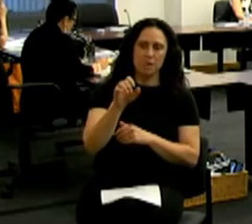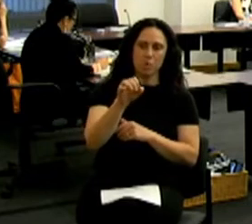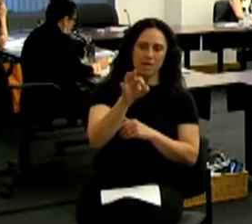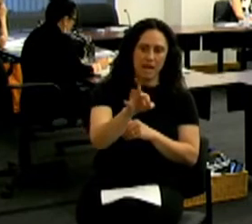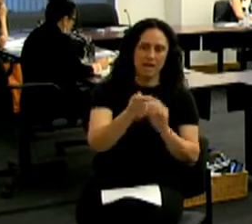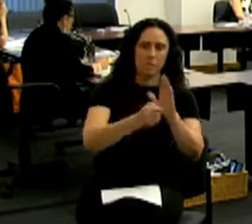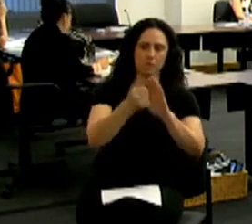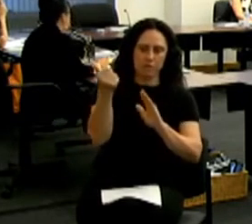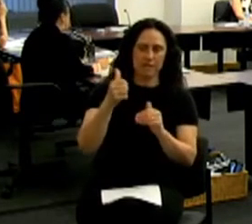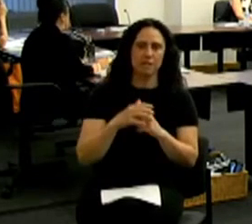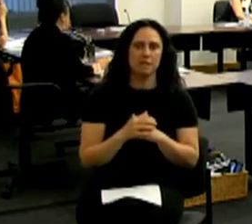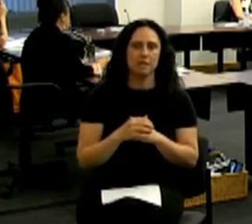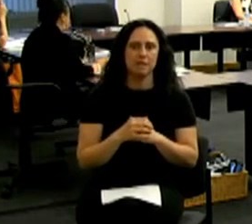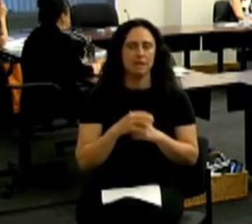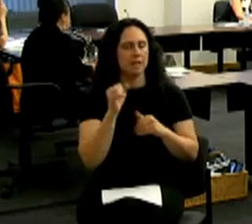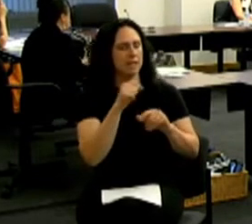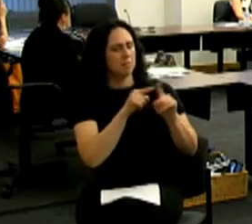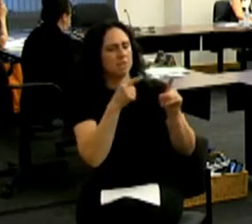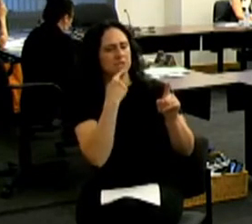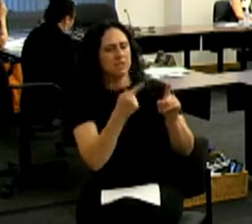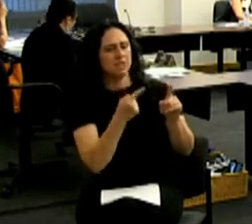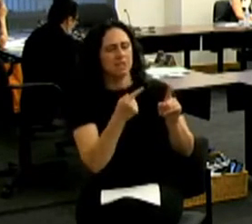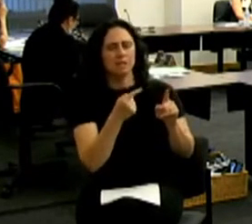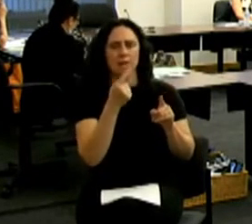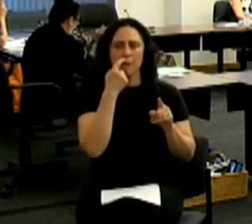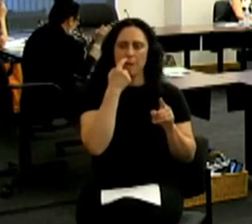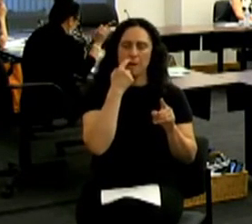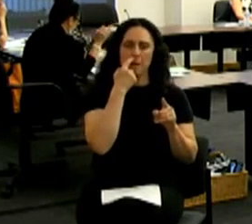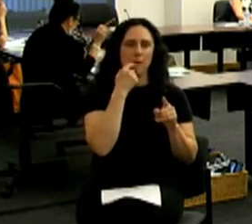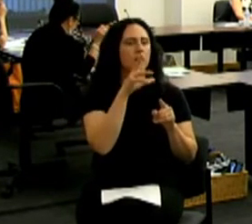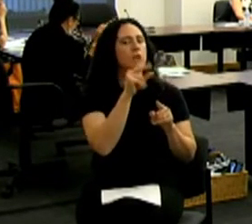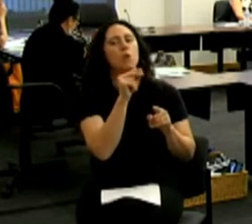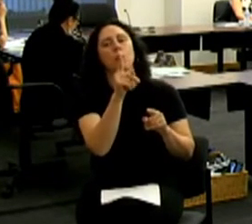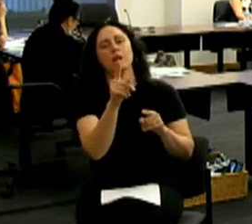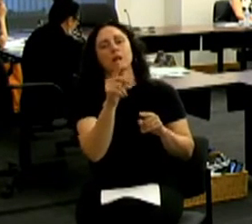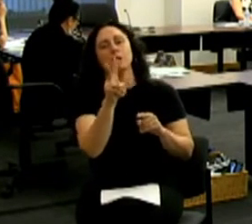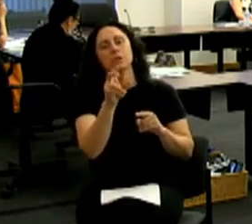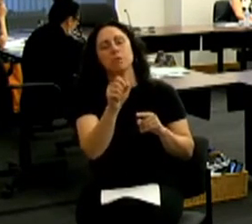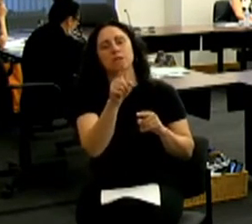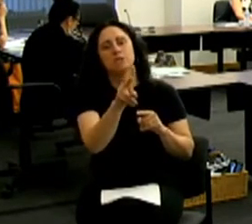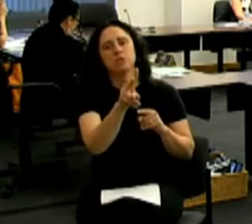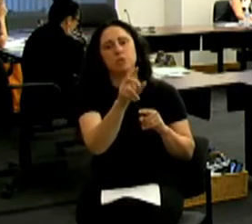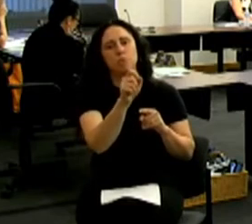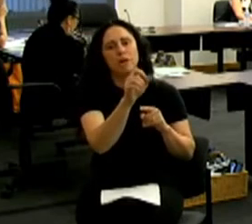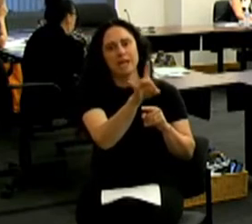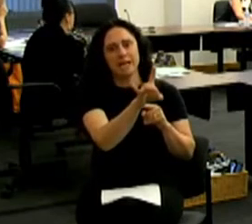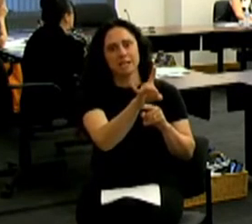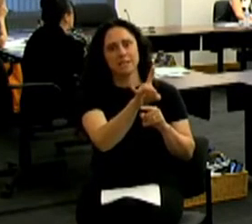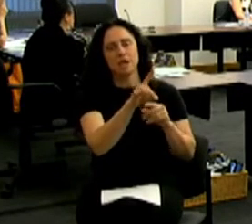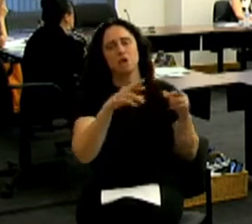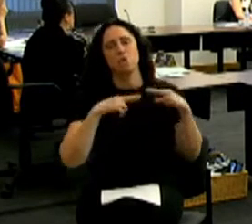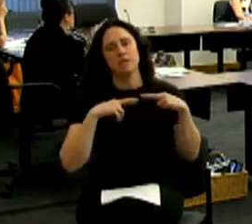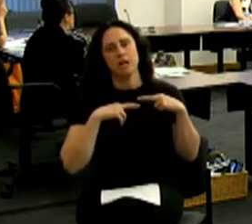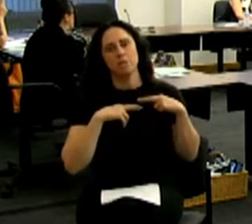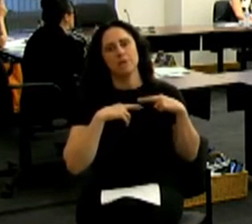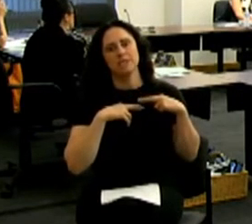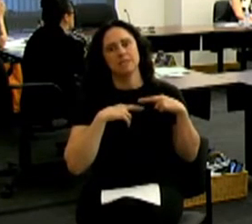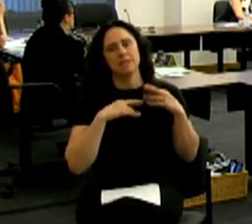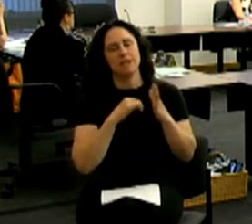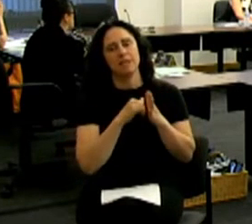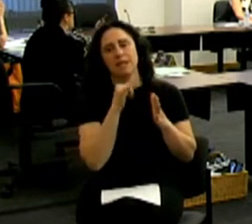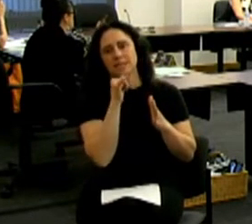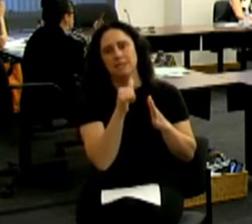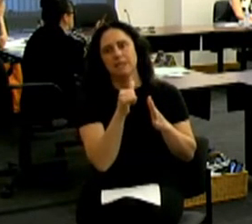stricken. Yeah, but as she said, this is. No, but no, one of them, 2.2.8 is retirement of one, and